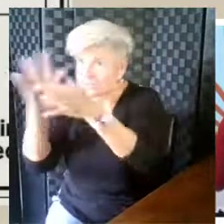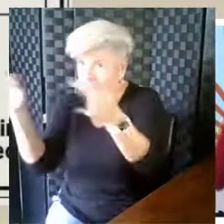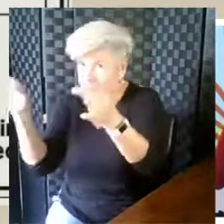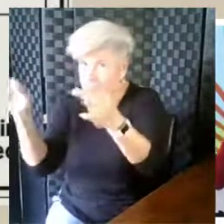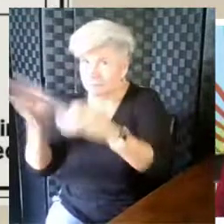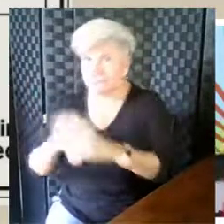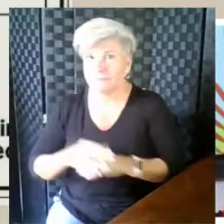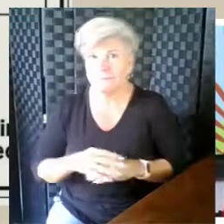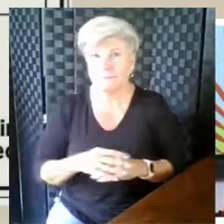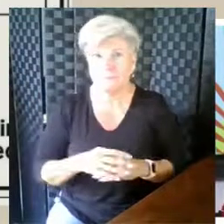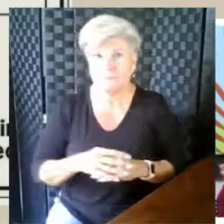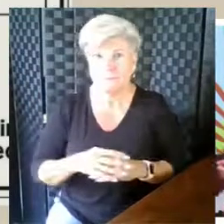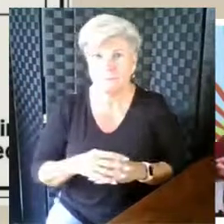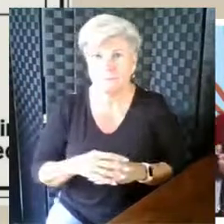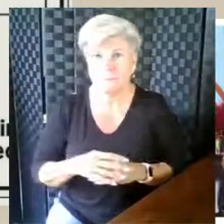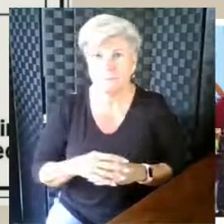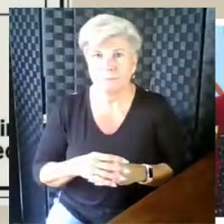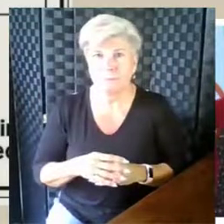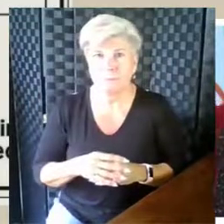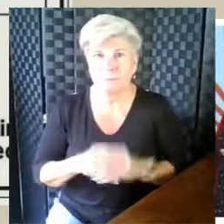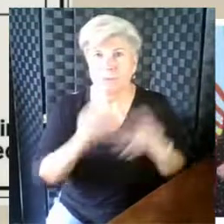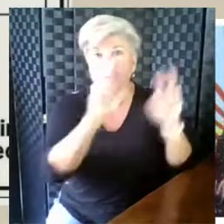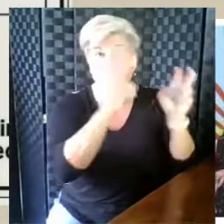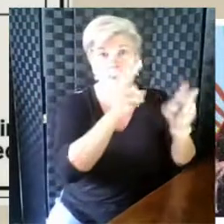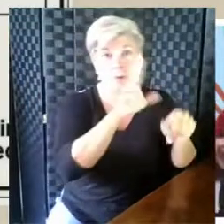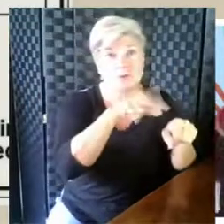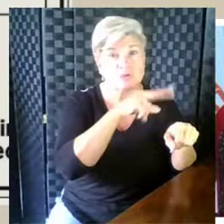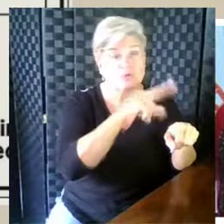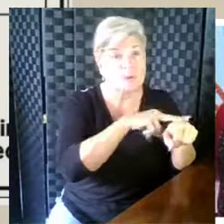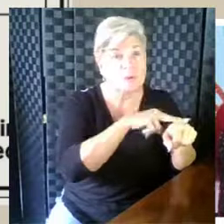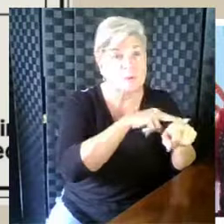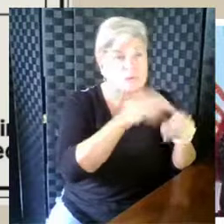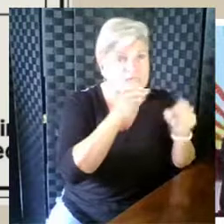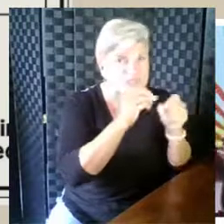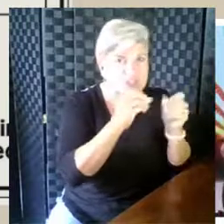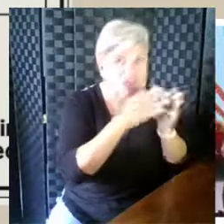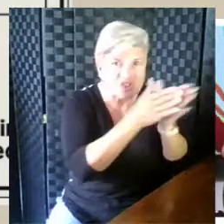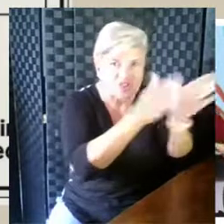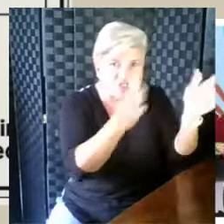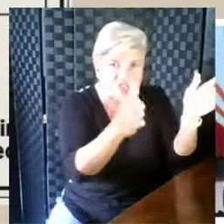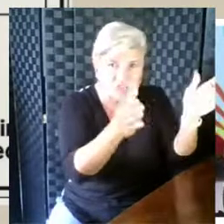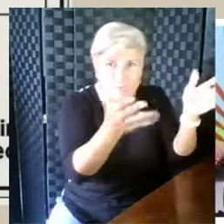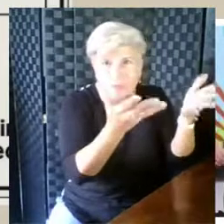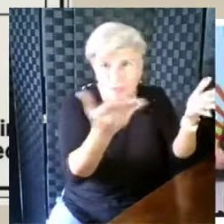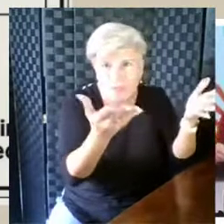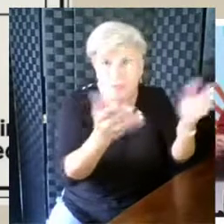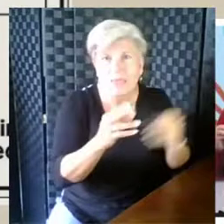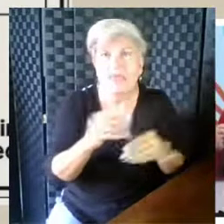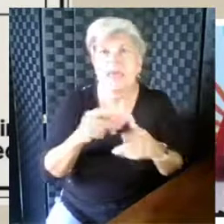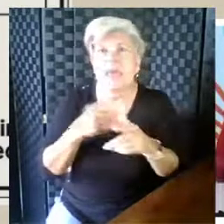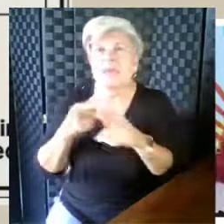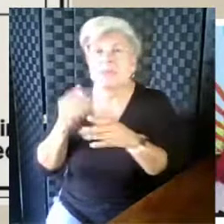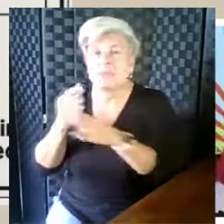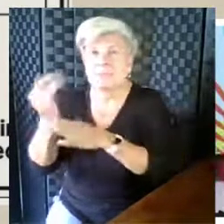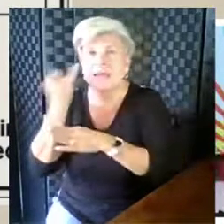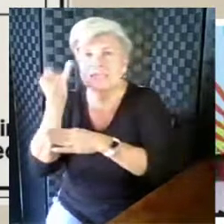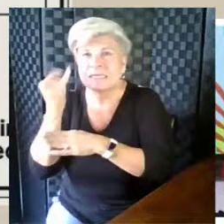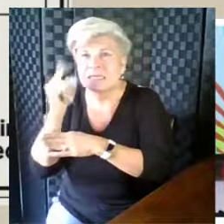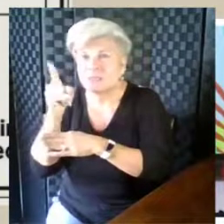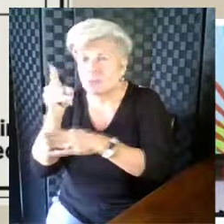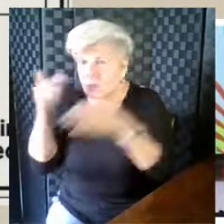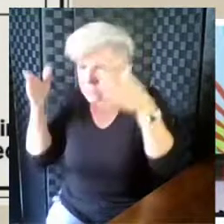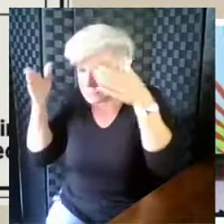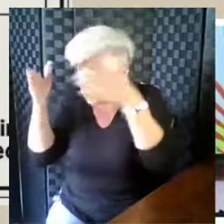whole sentence. The topic is usually a general subject and the main idea is a complete and